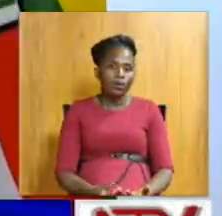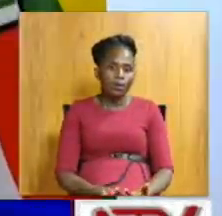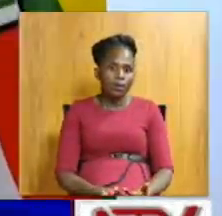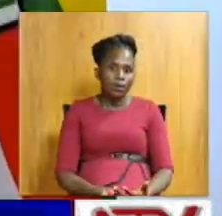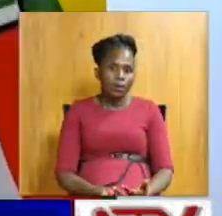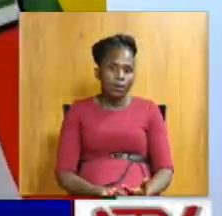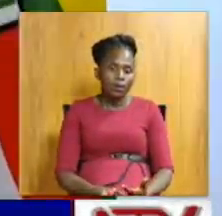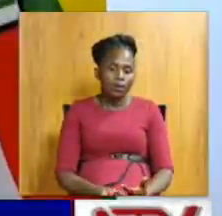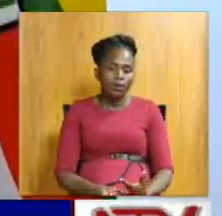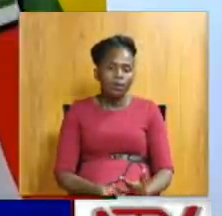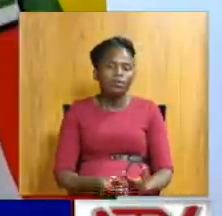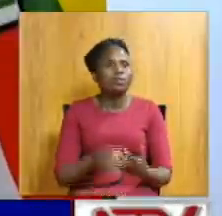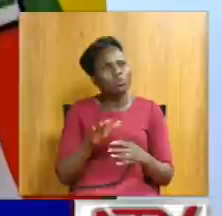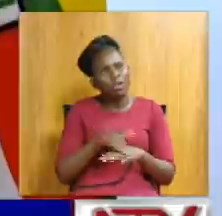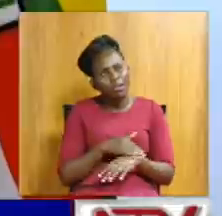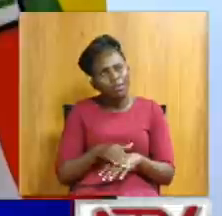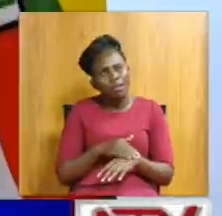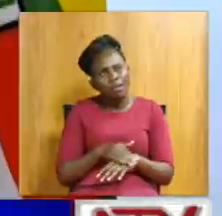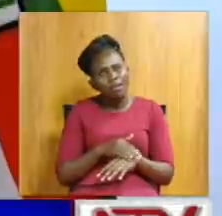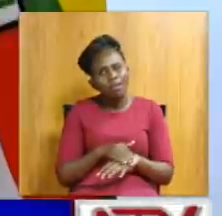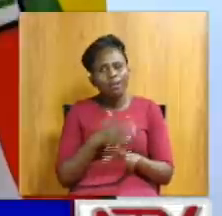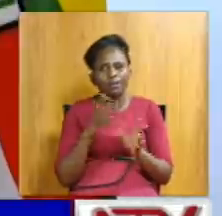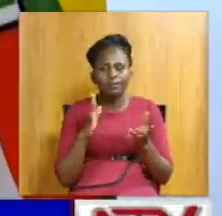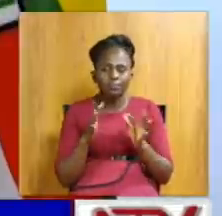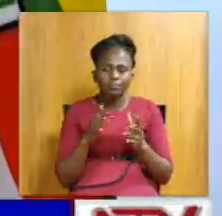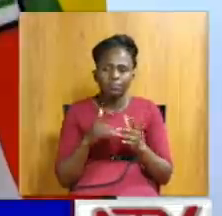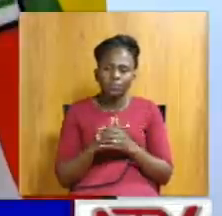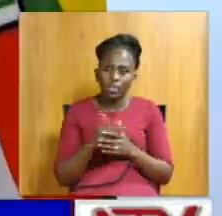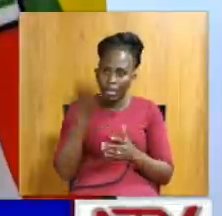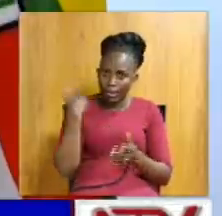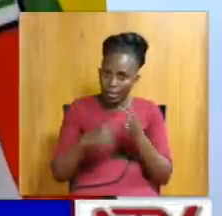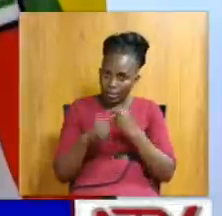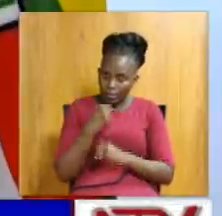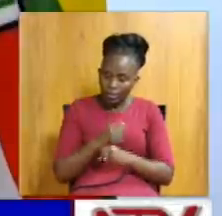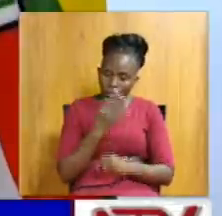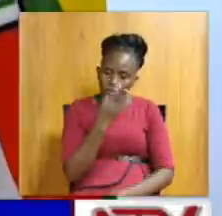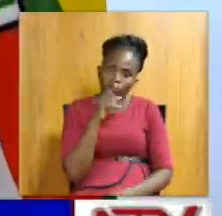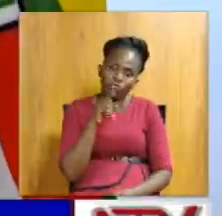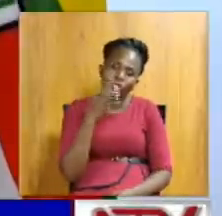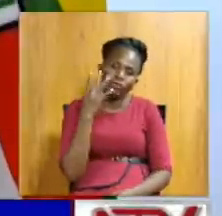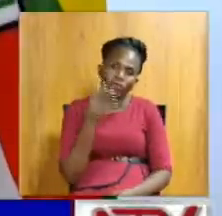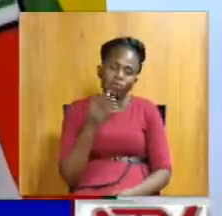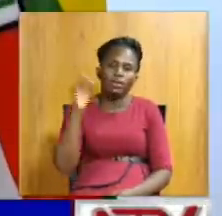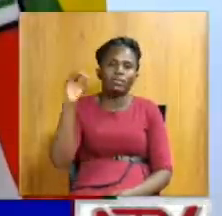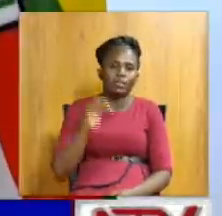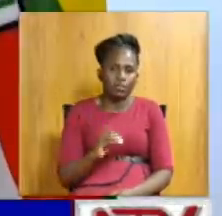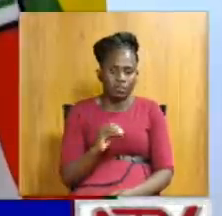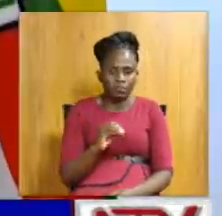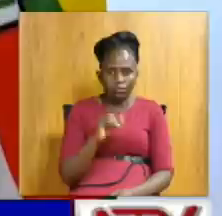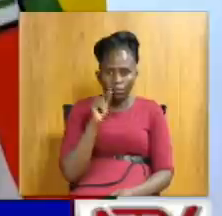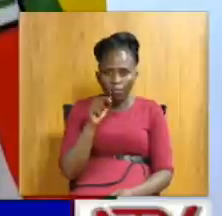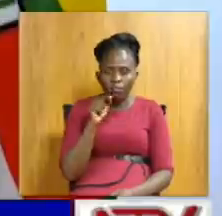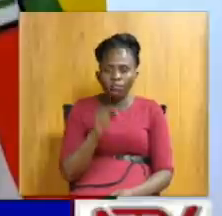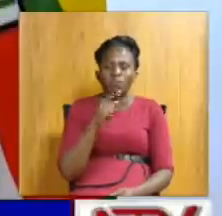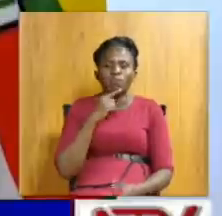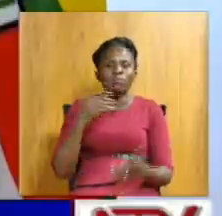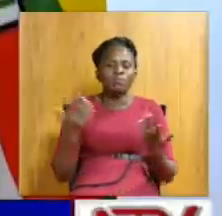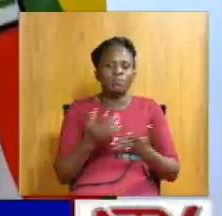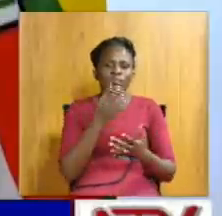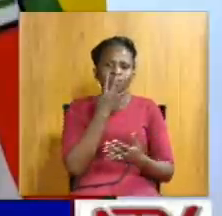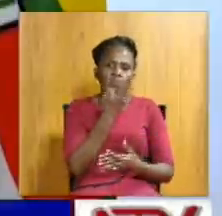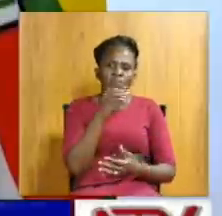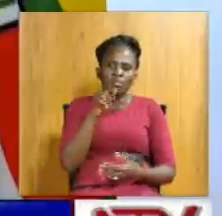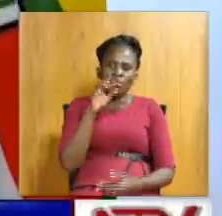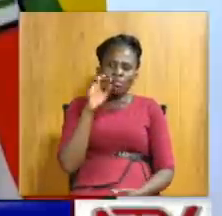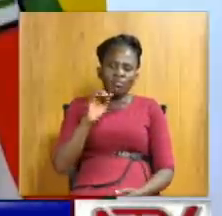The economy of Uganda grew last year at the rate of 3.4%, and at the rate of 3.8%